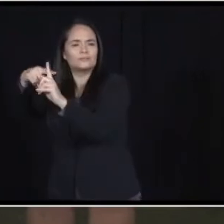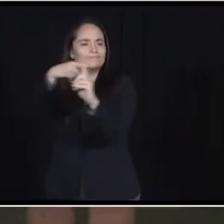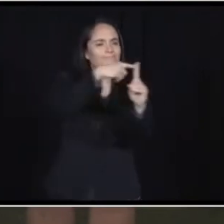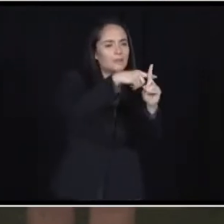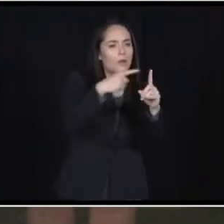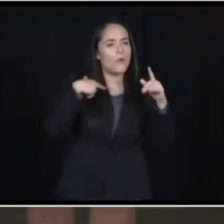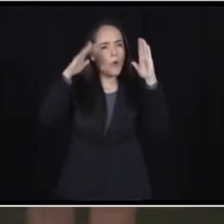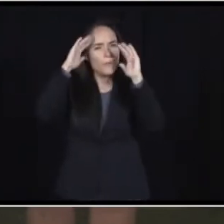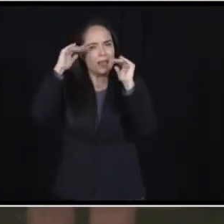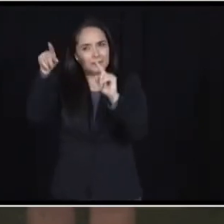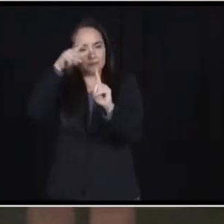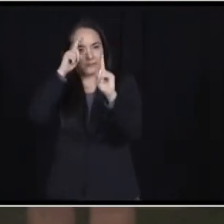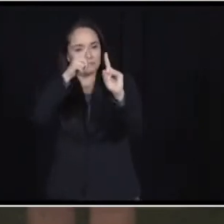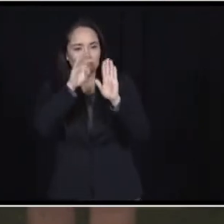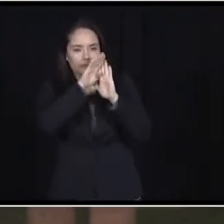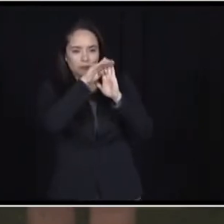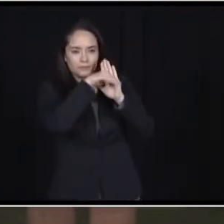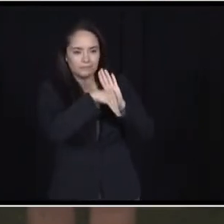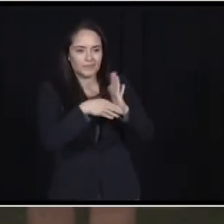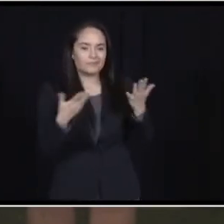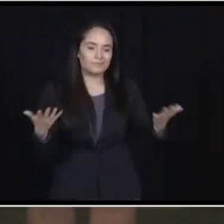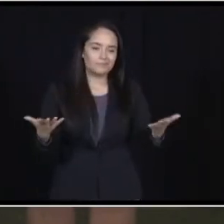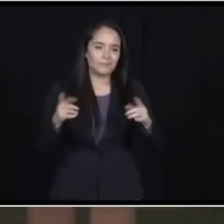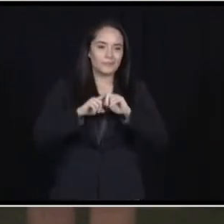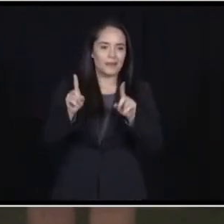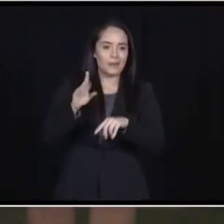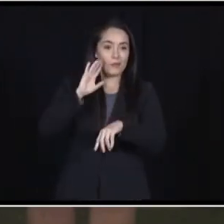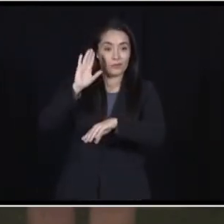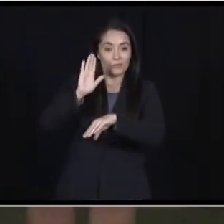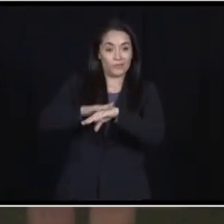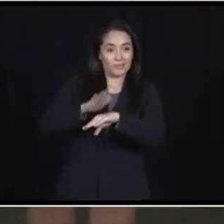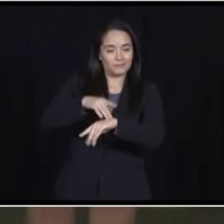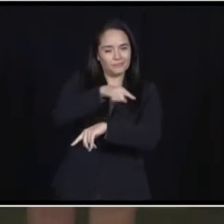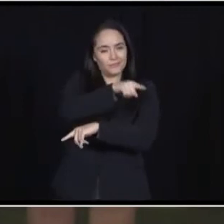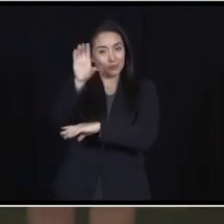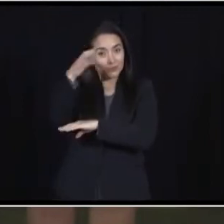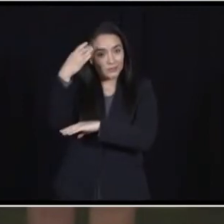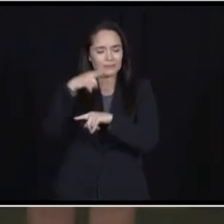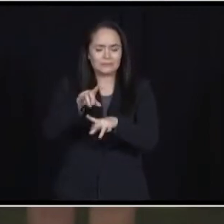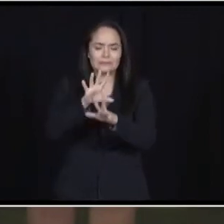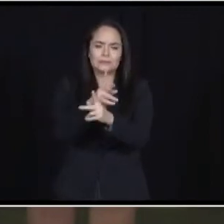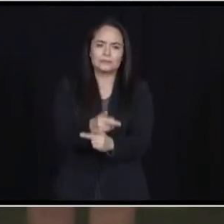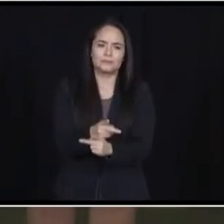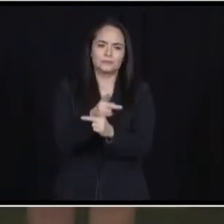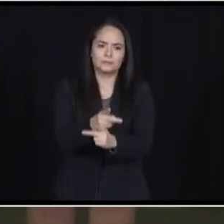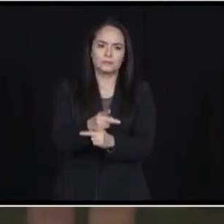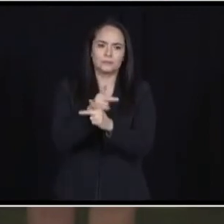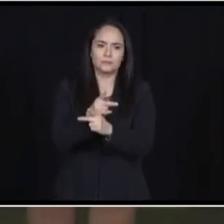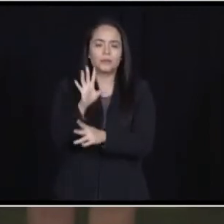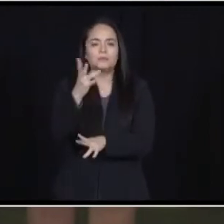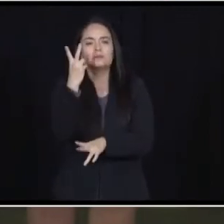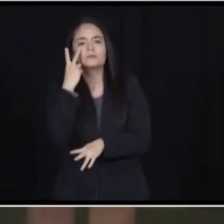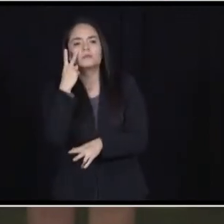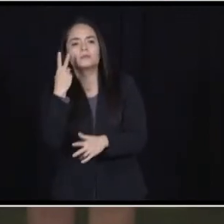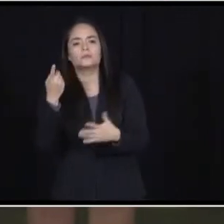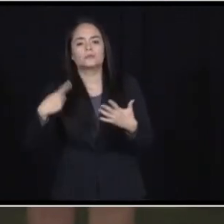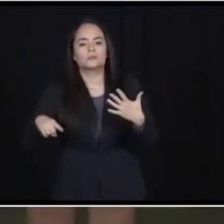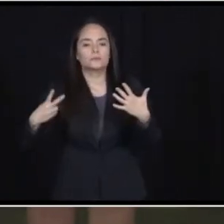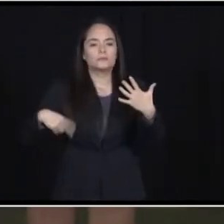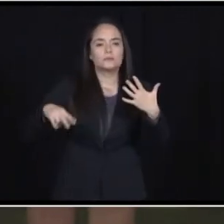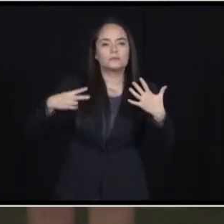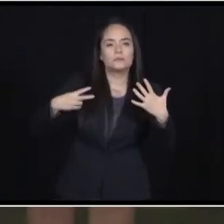yeah, I'd be very cautious at Christmas, extremely cautious. All of us will have a better idea in the next couple of weeks, 2 or 3